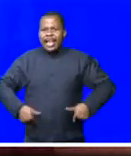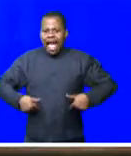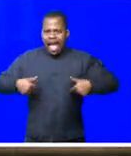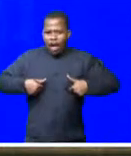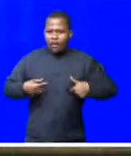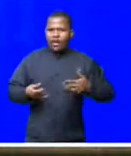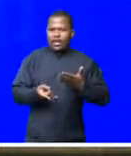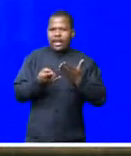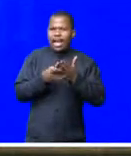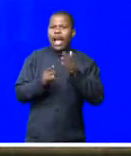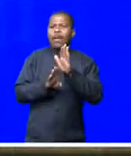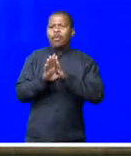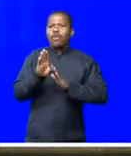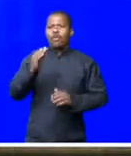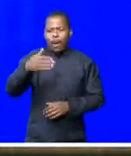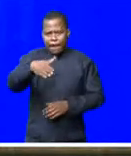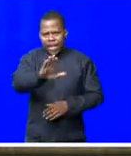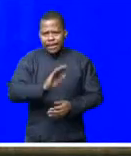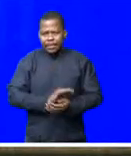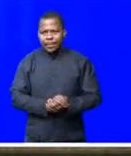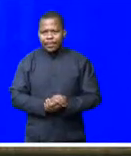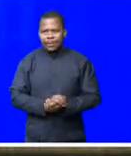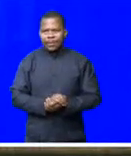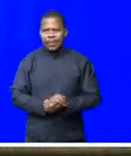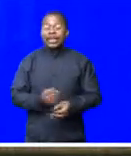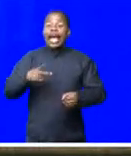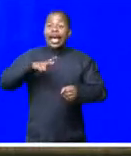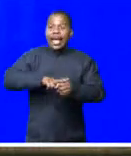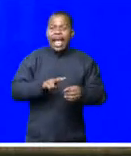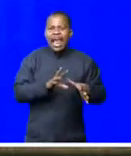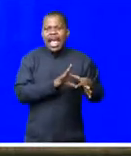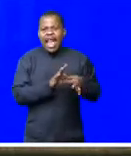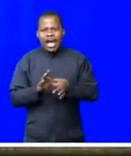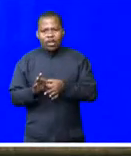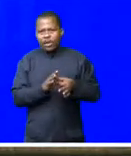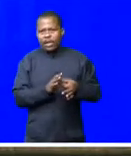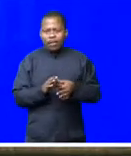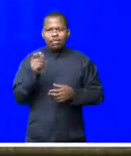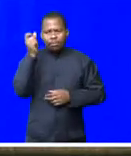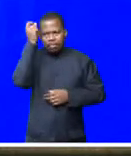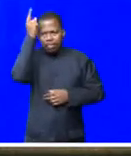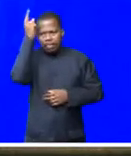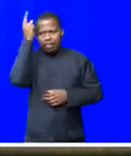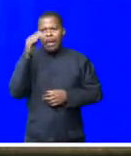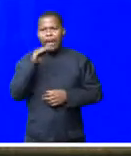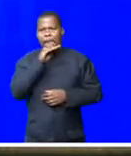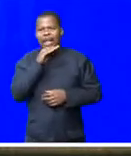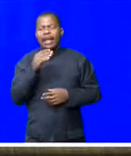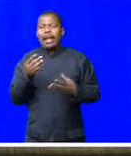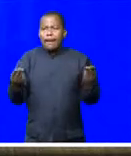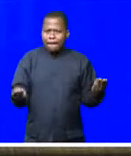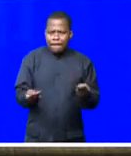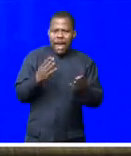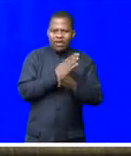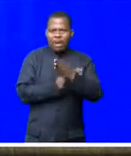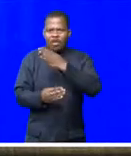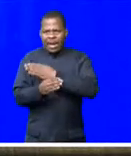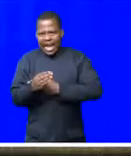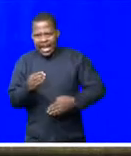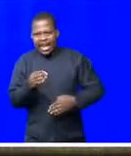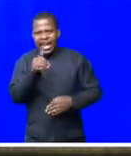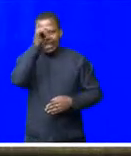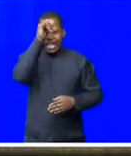empilweni. Umsebenzi wanamuhla babone ukuthi cha asekuniketwe lusito loluthide noma